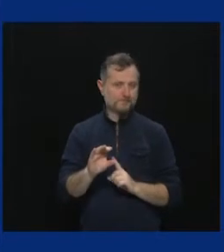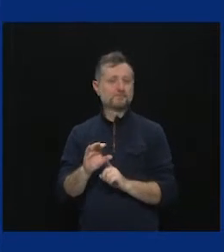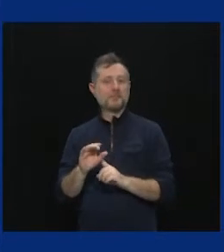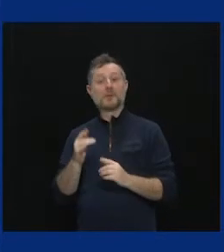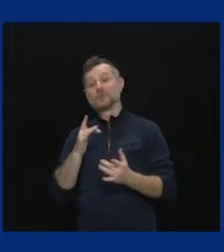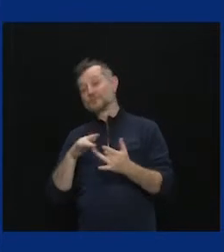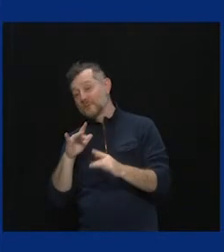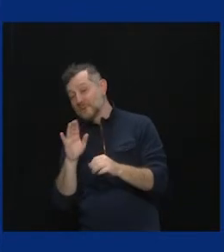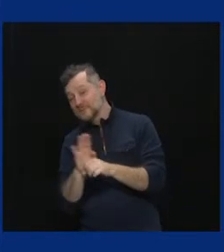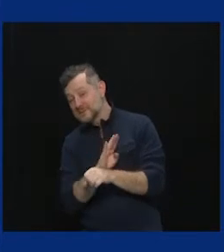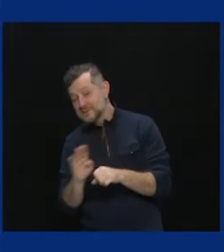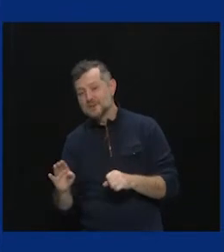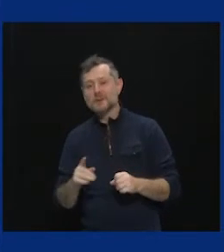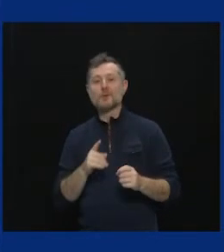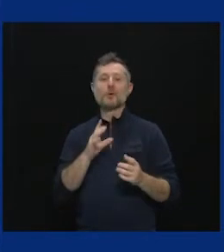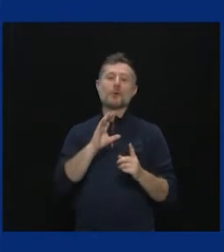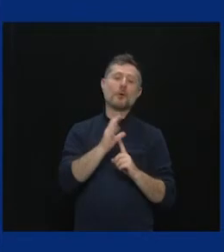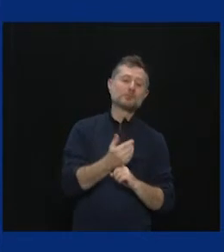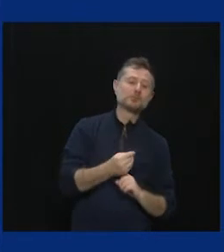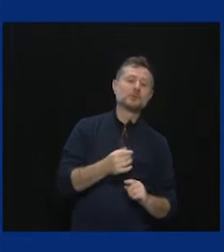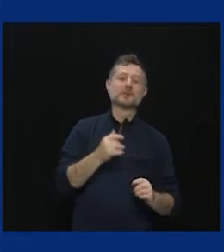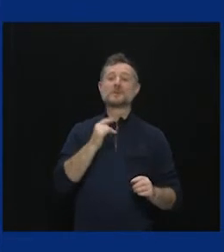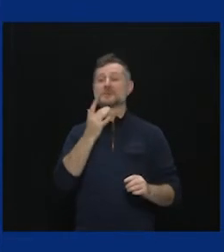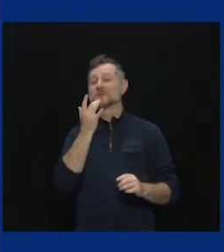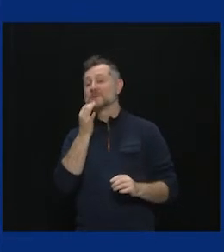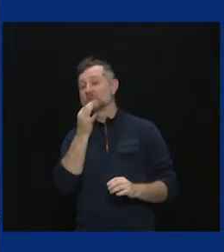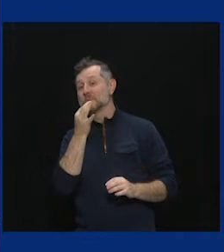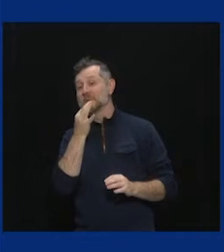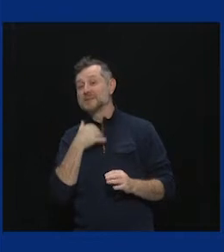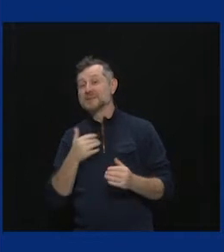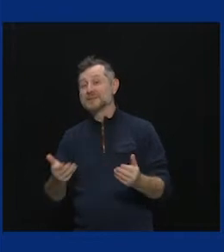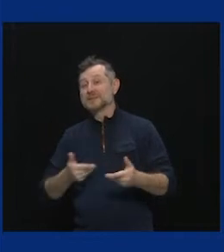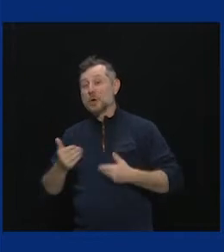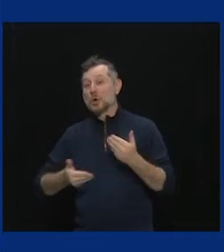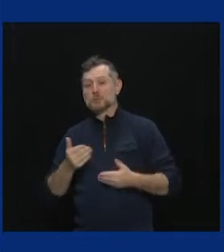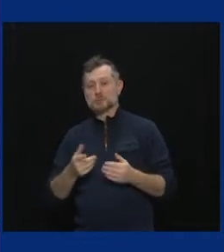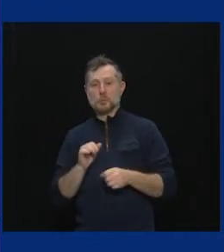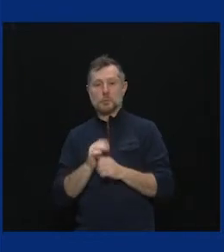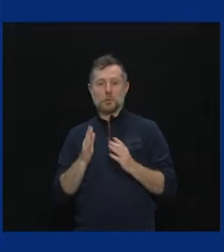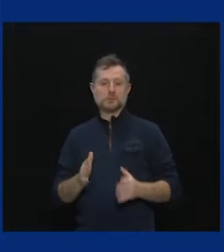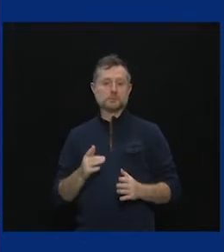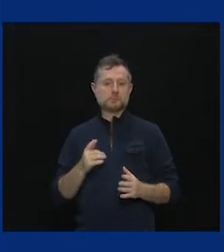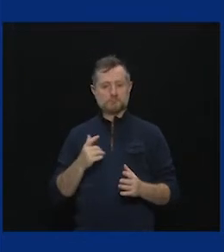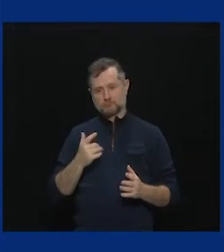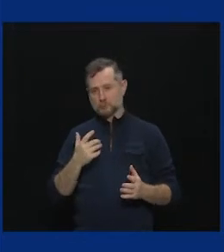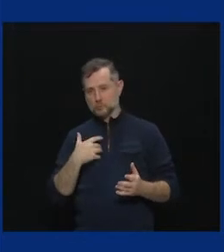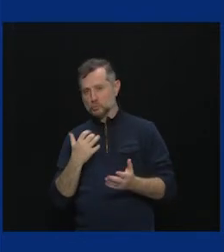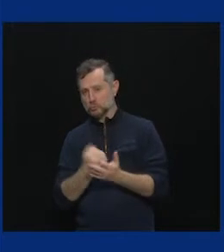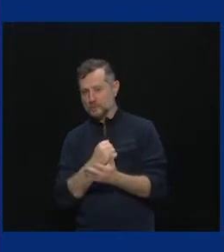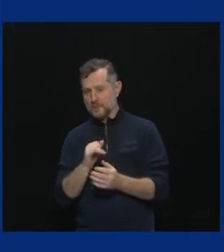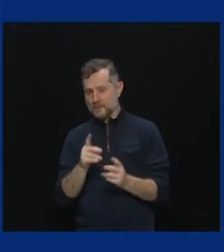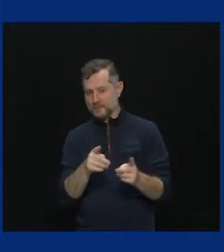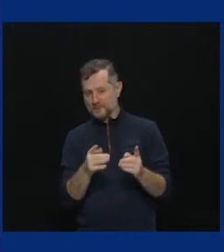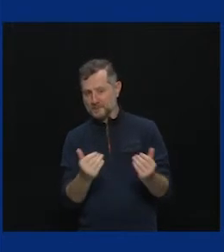to rehire their workers sooner. We know you can put them to use. And I know financially it doesn't make sense. That's why we're going to help you out. Bring them back